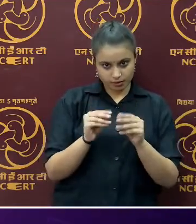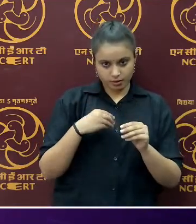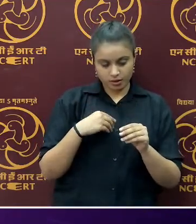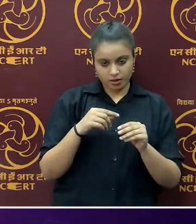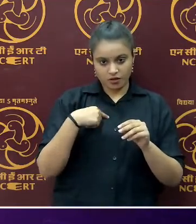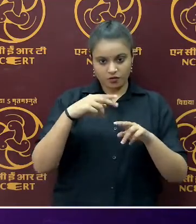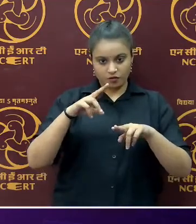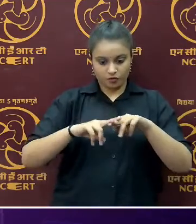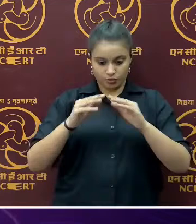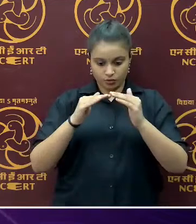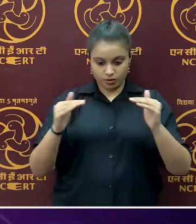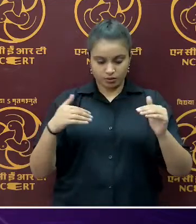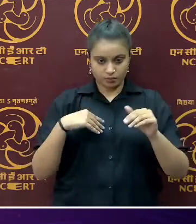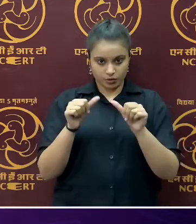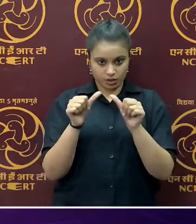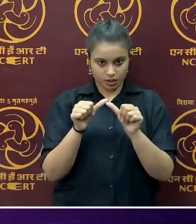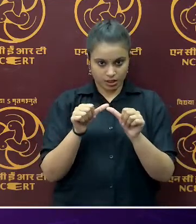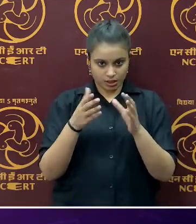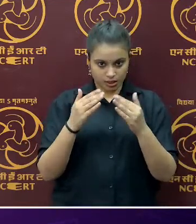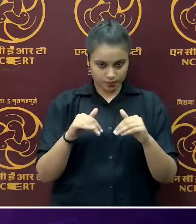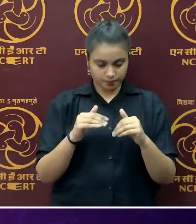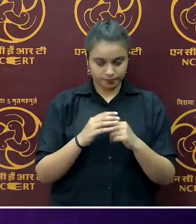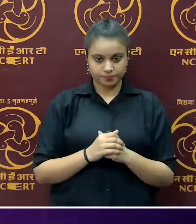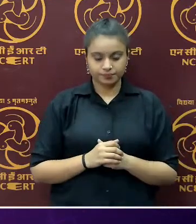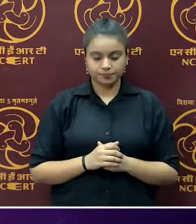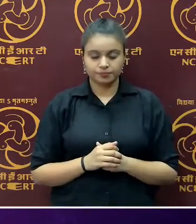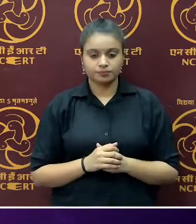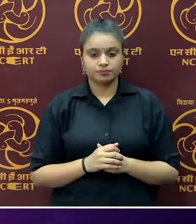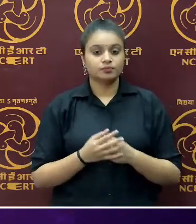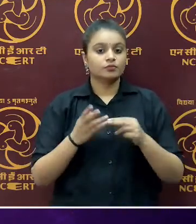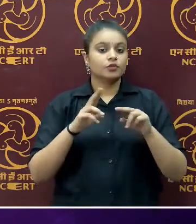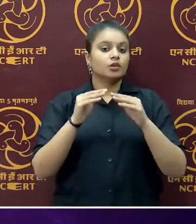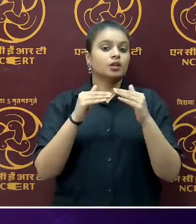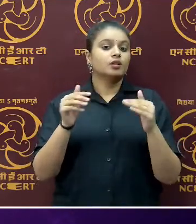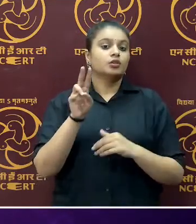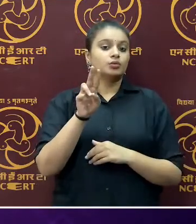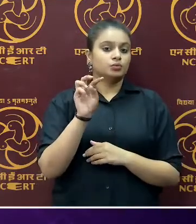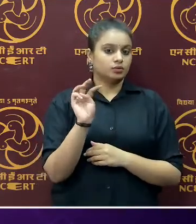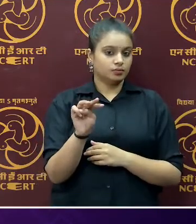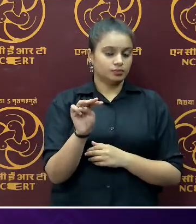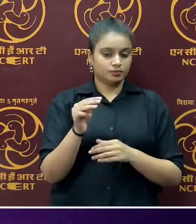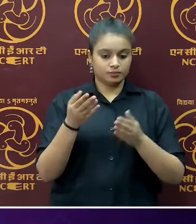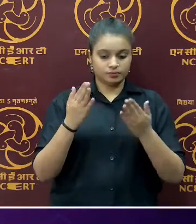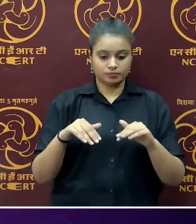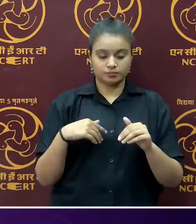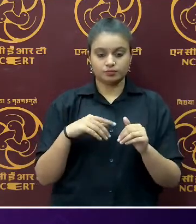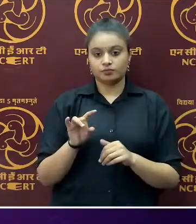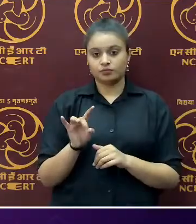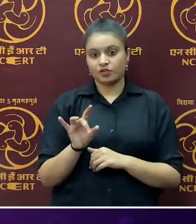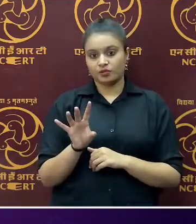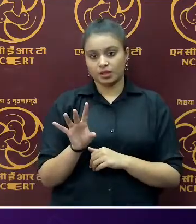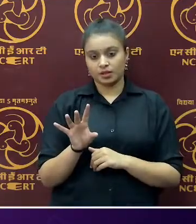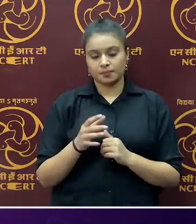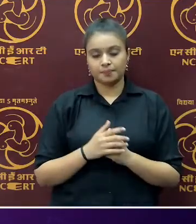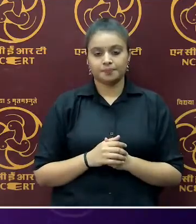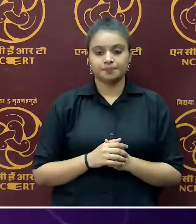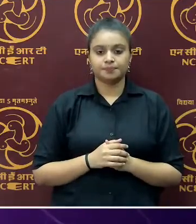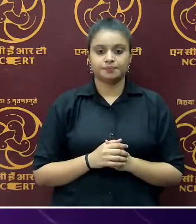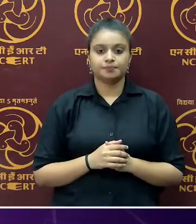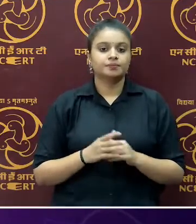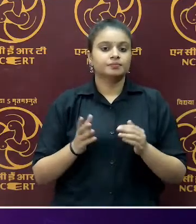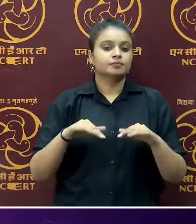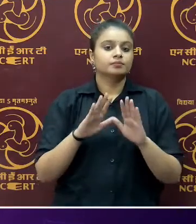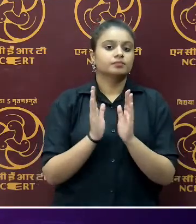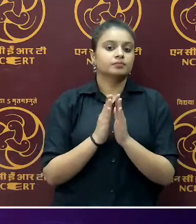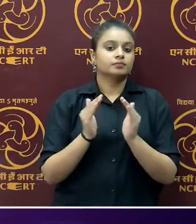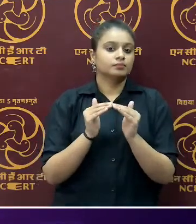force upon area. So our force is how much? 2000 upon 50, right? So how much